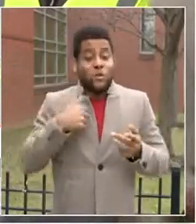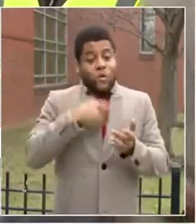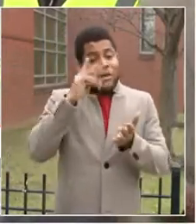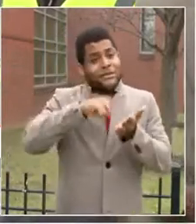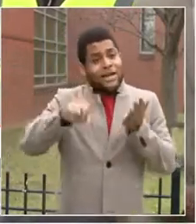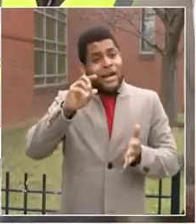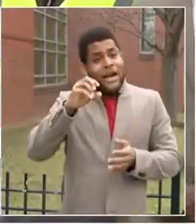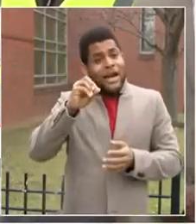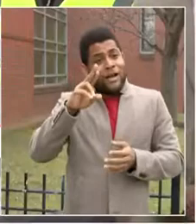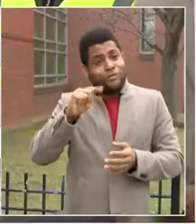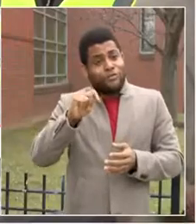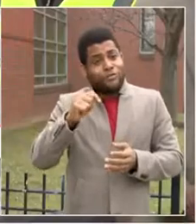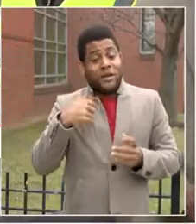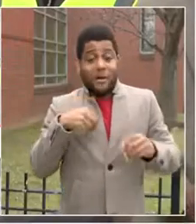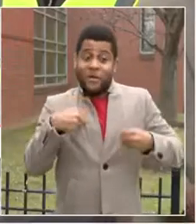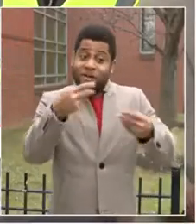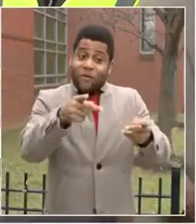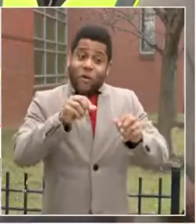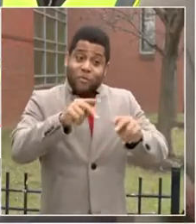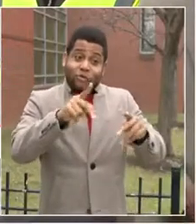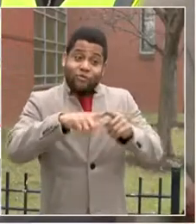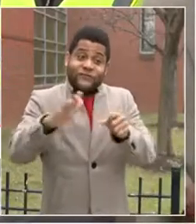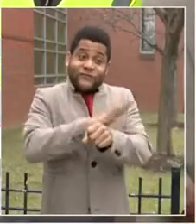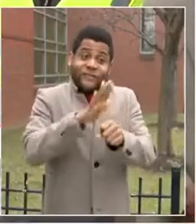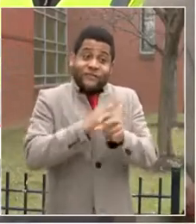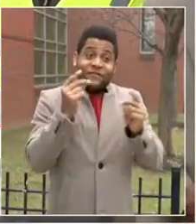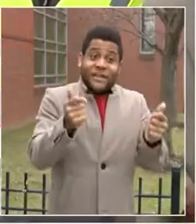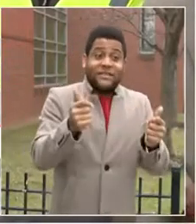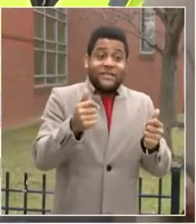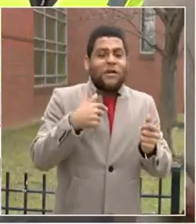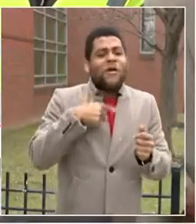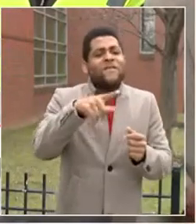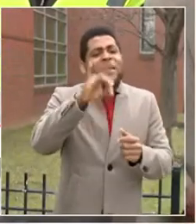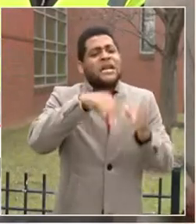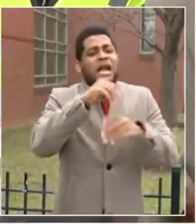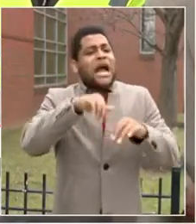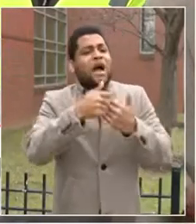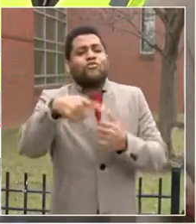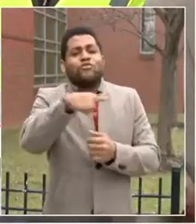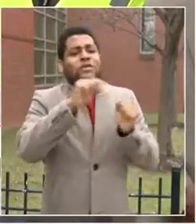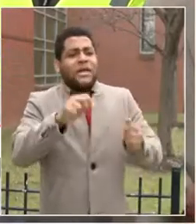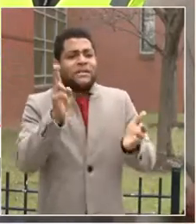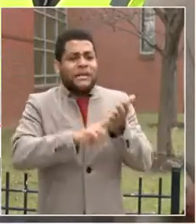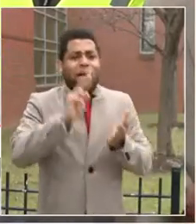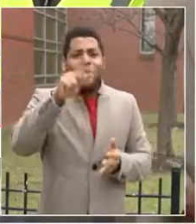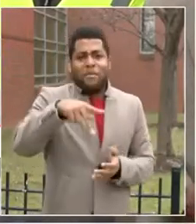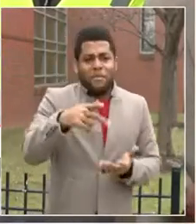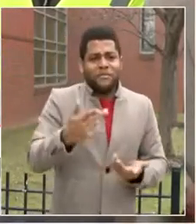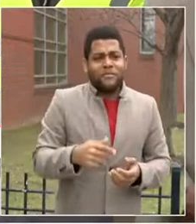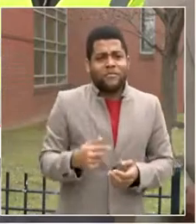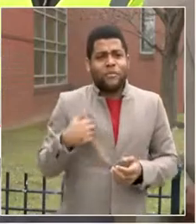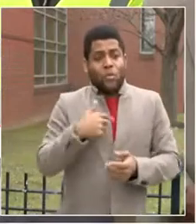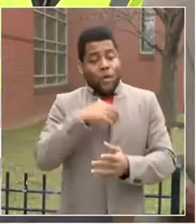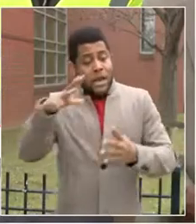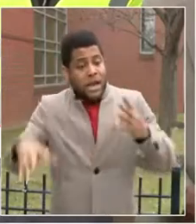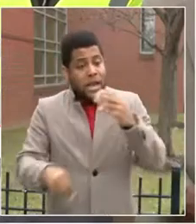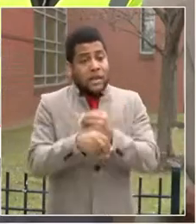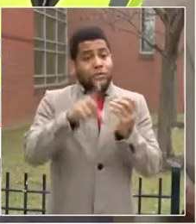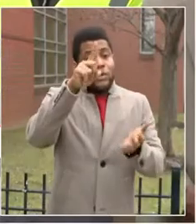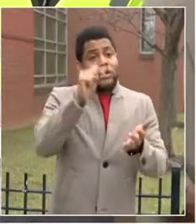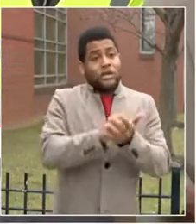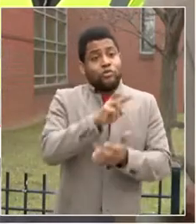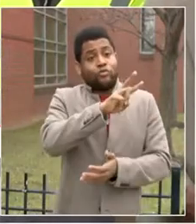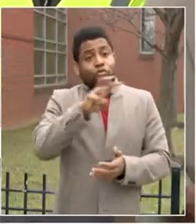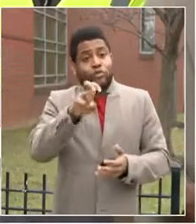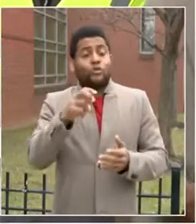find out how you can sign up and sign up. You're going to add 1,200 new opportunities for girls